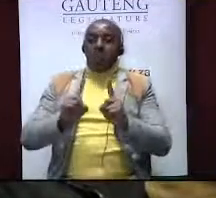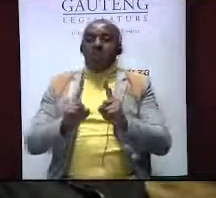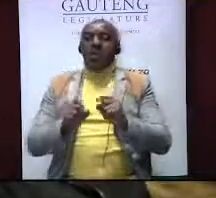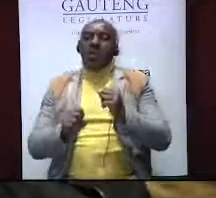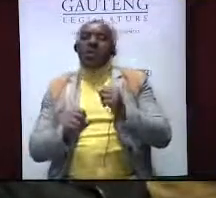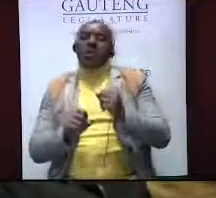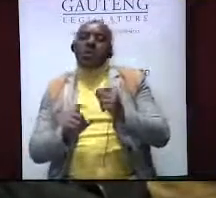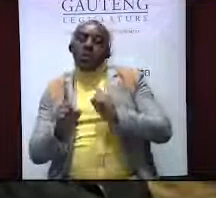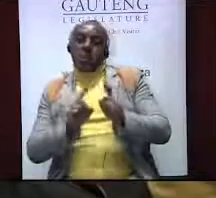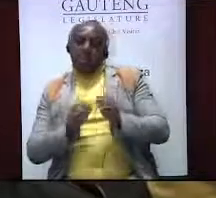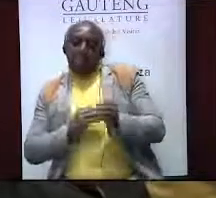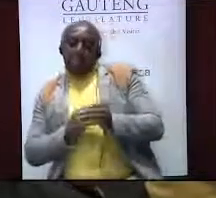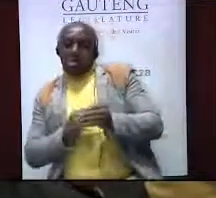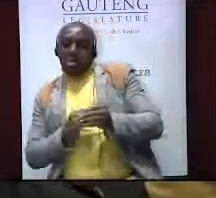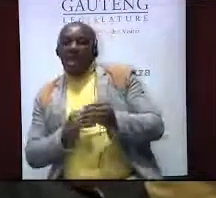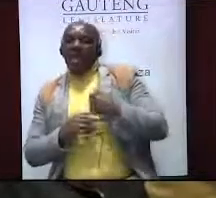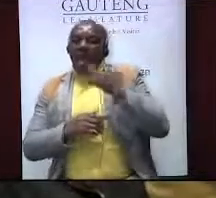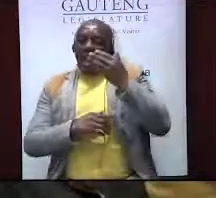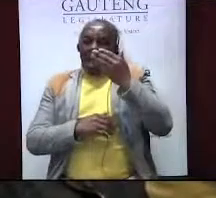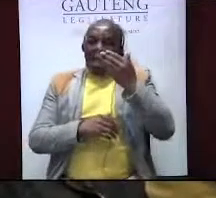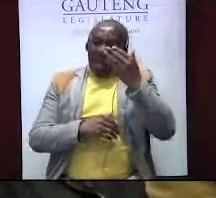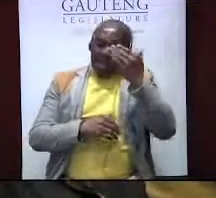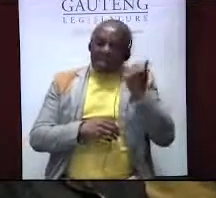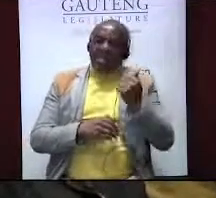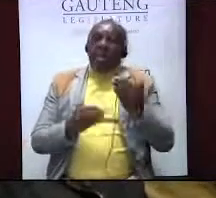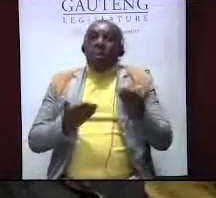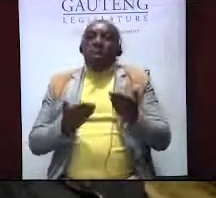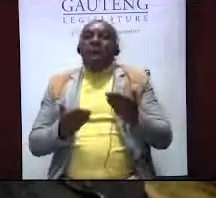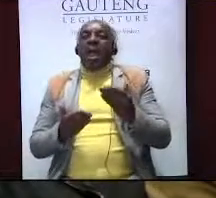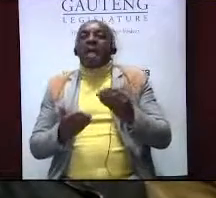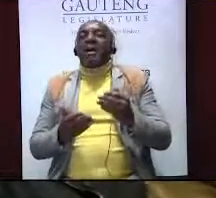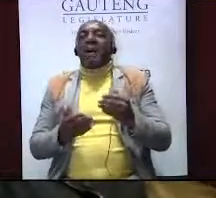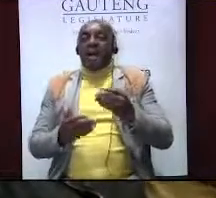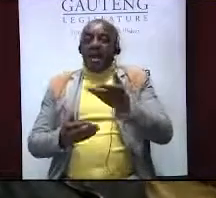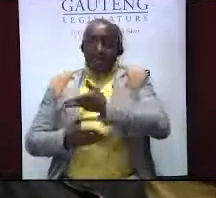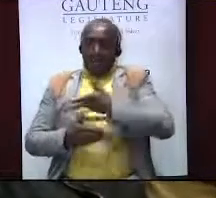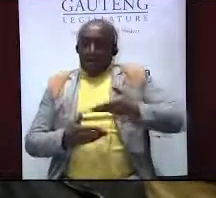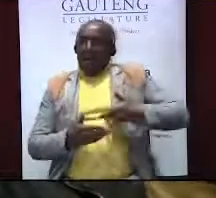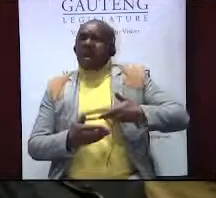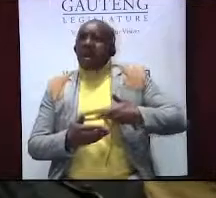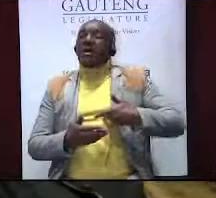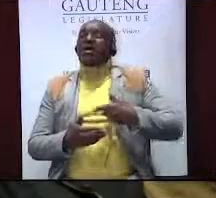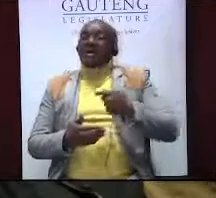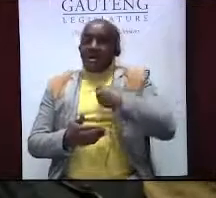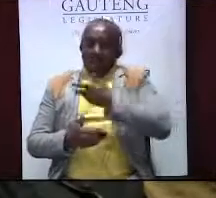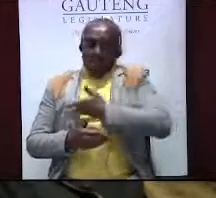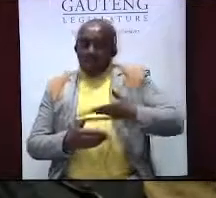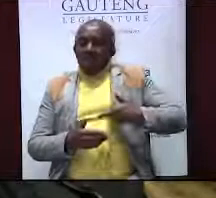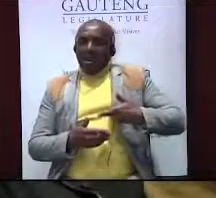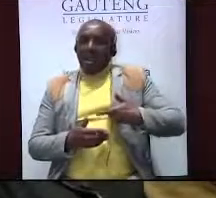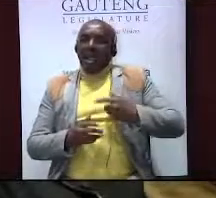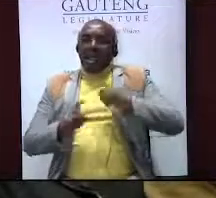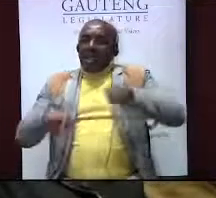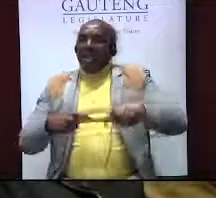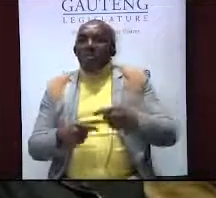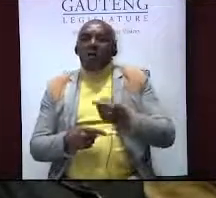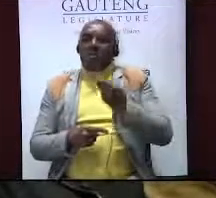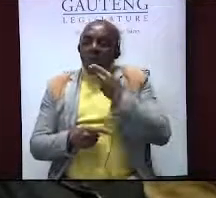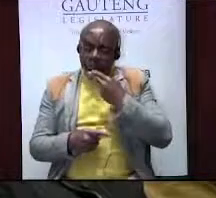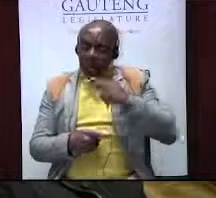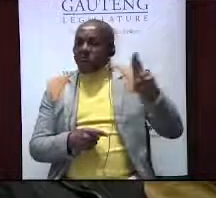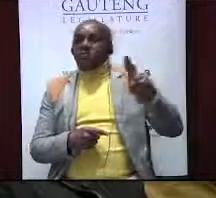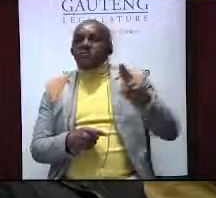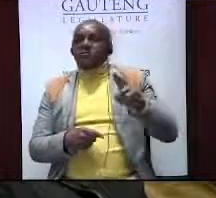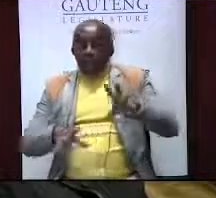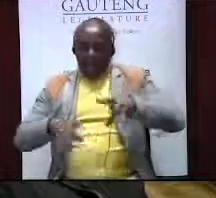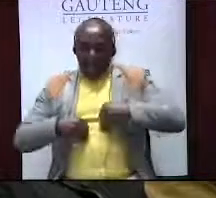but a ke bona re ya ko kae a ke tsore ka utlagalana and then bomme ariska banang le go gana go submit let